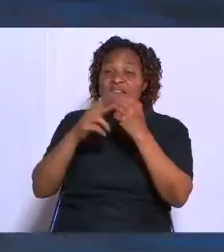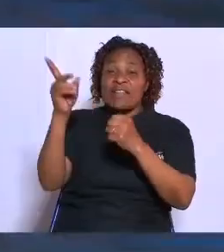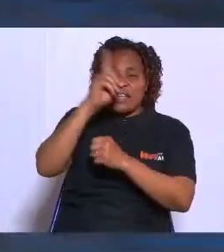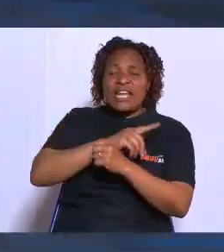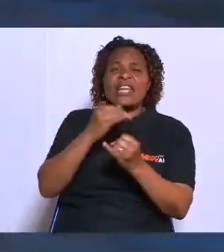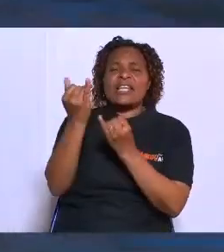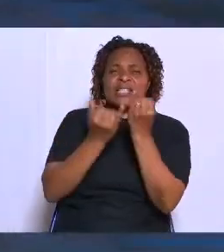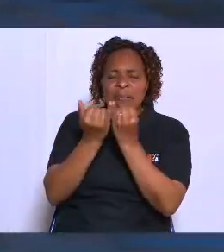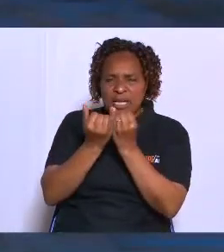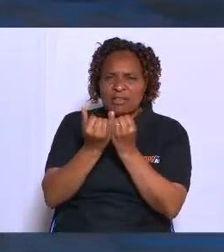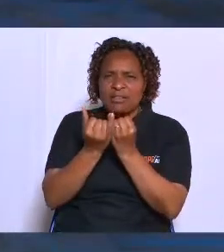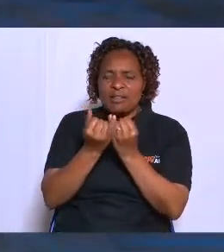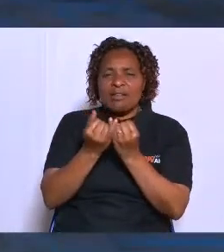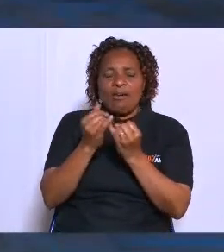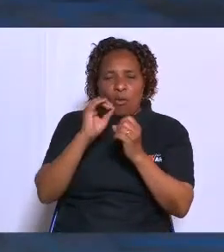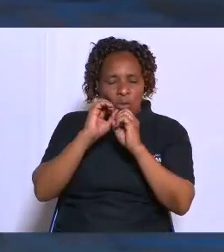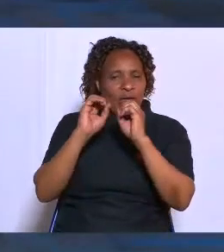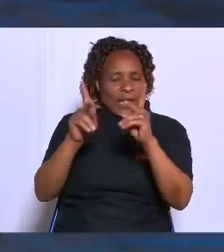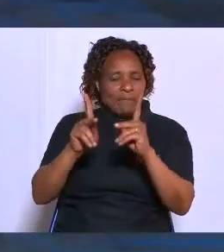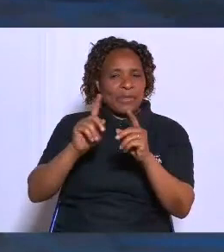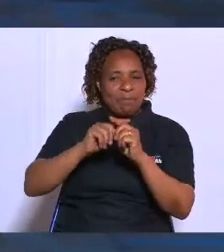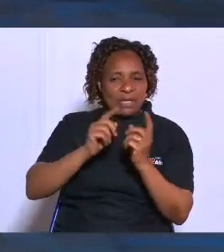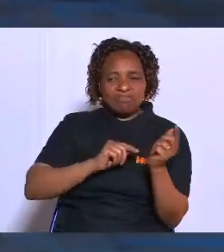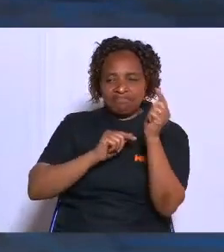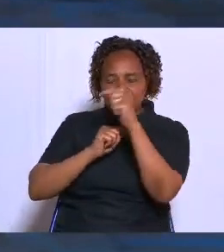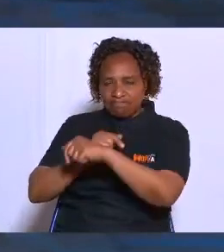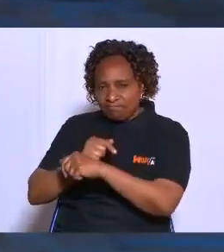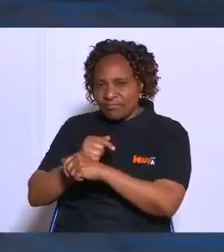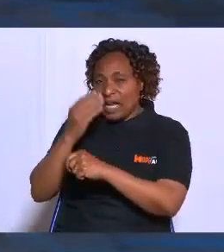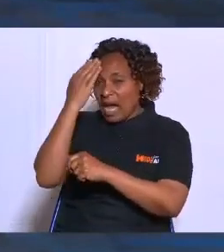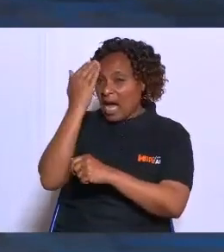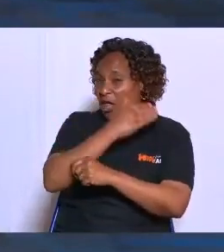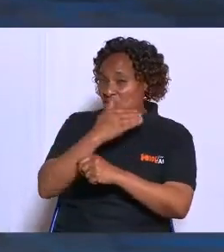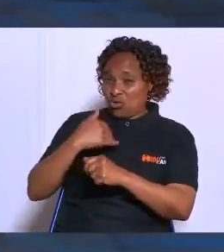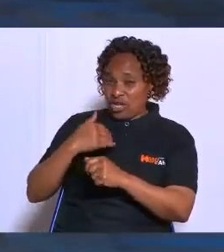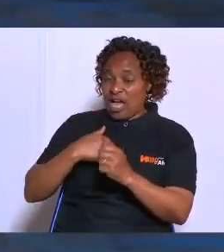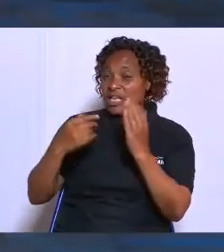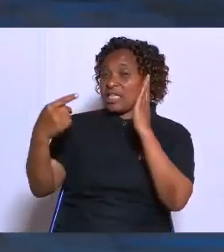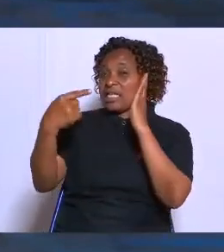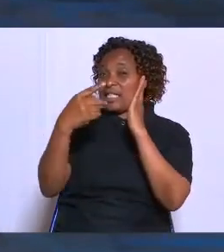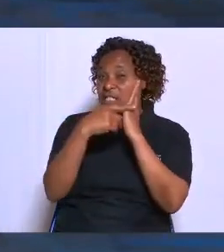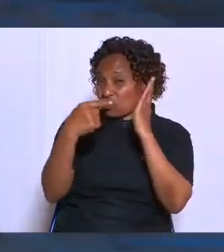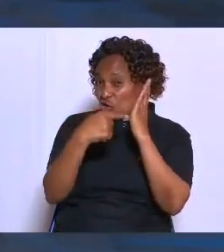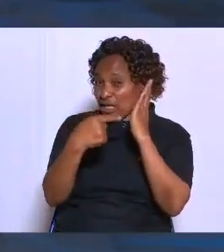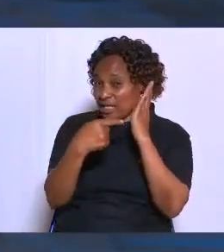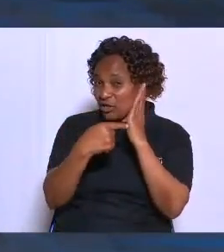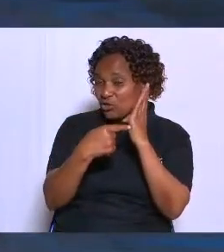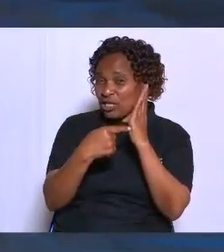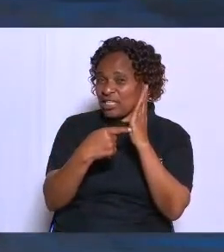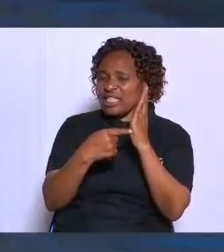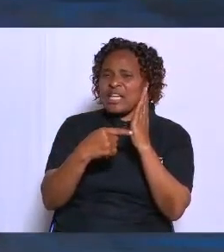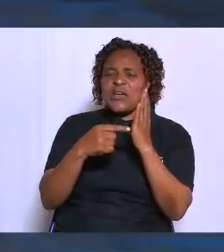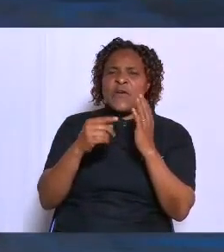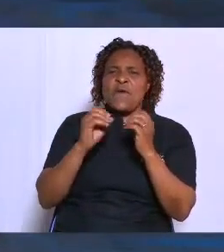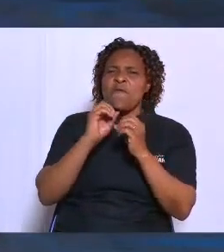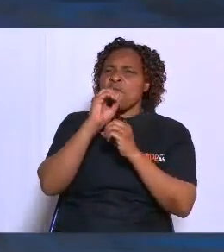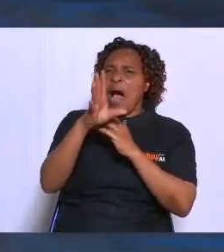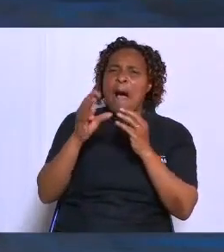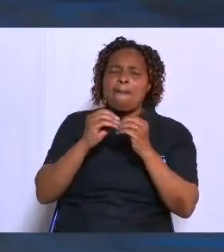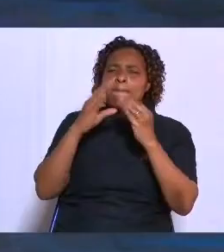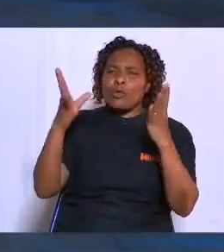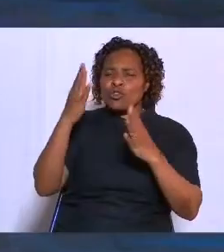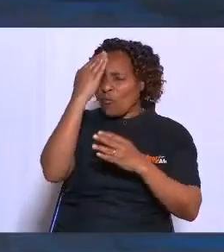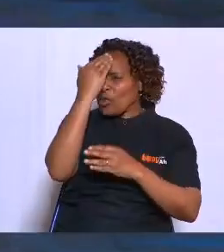wow then I went to the Catholic encyclopedia now the Catholic encyclopedia is foremost for oil